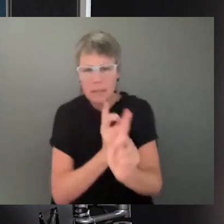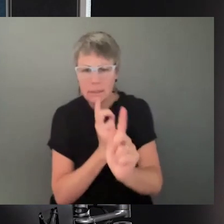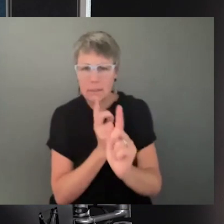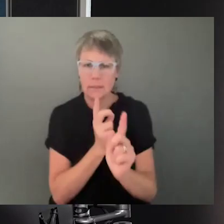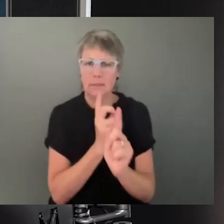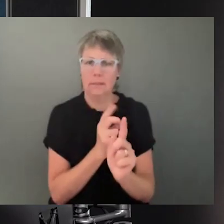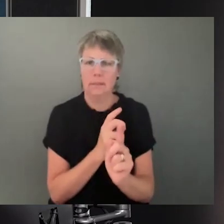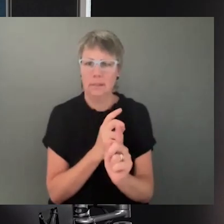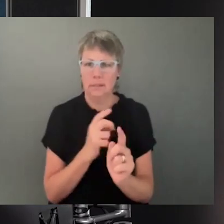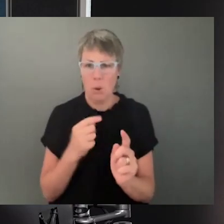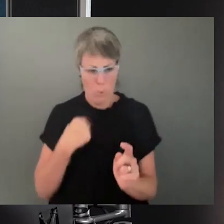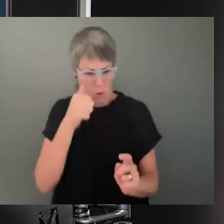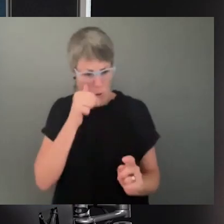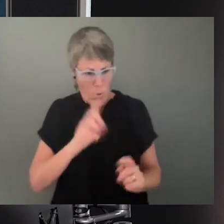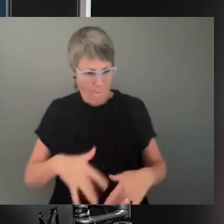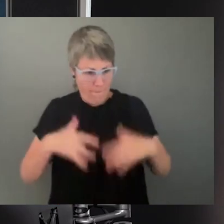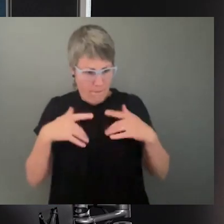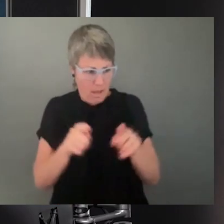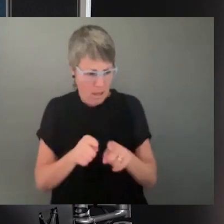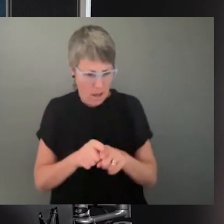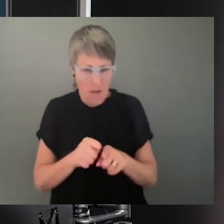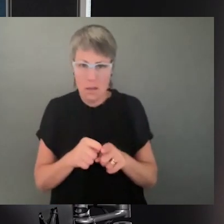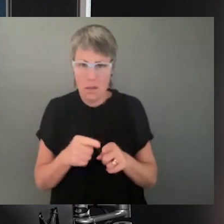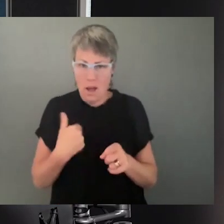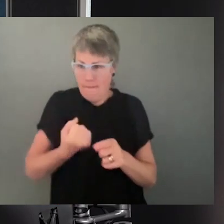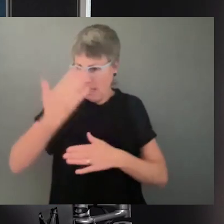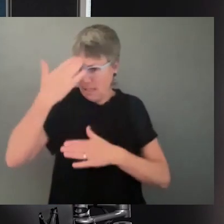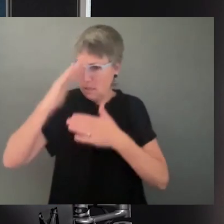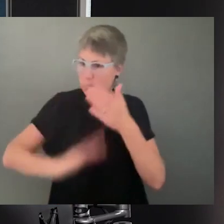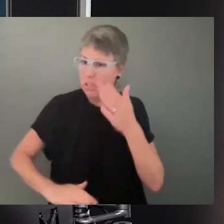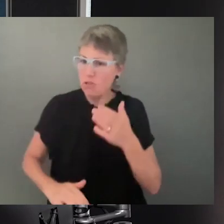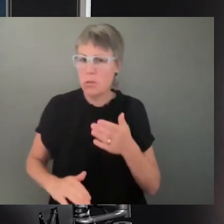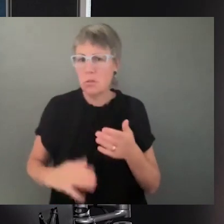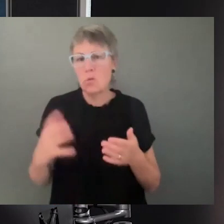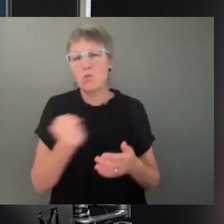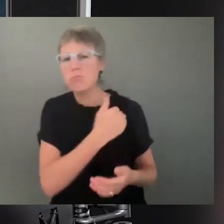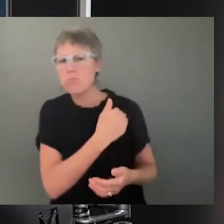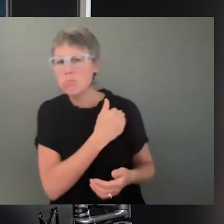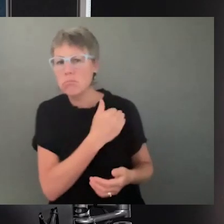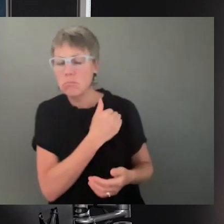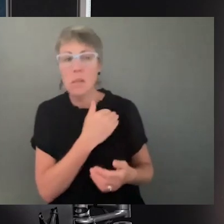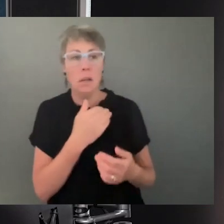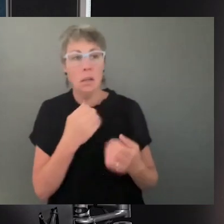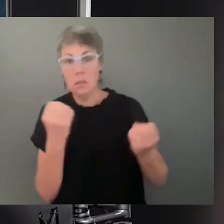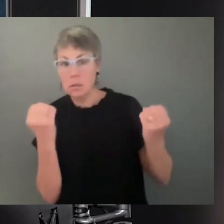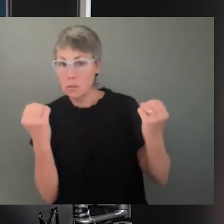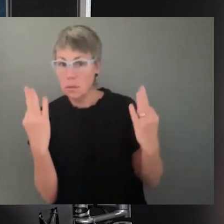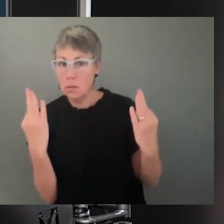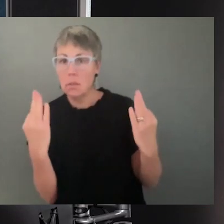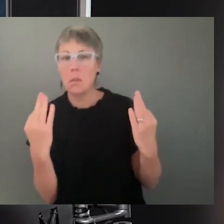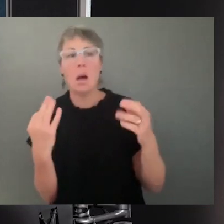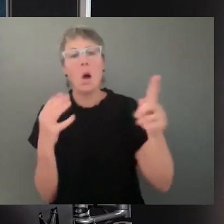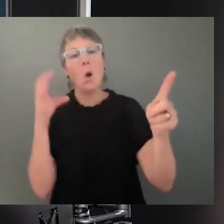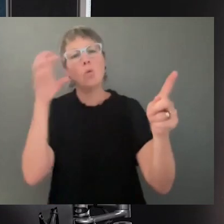management arrangements operate in Australia. So we know what to expect, and so we can take part in that planning. I think when